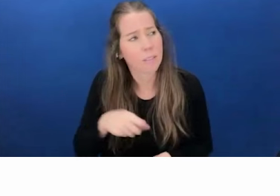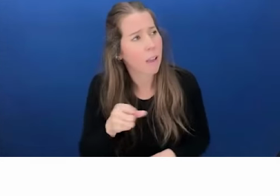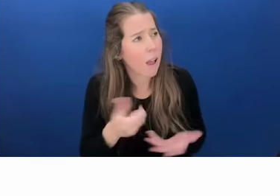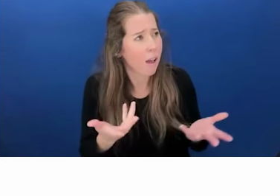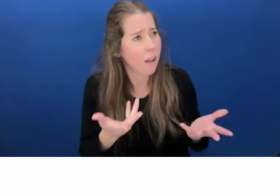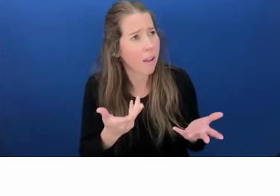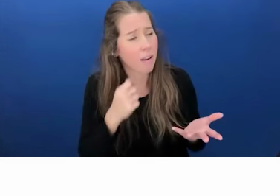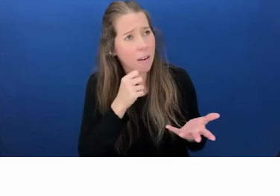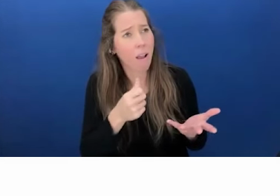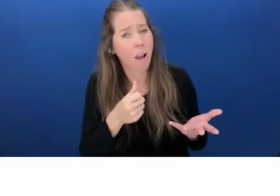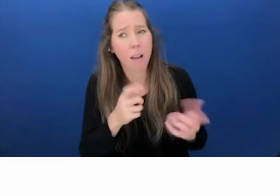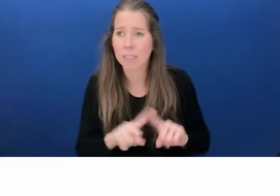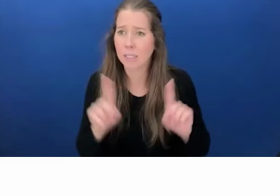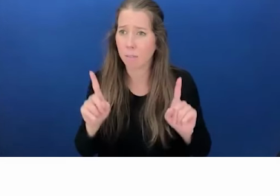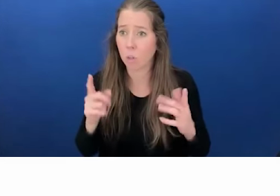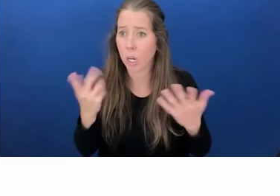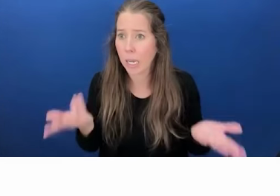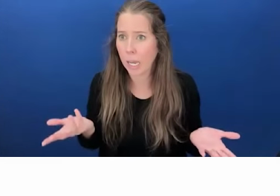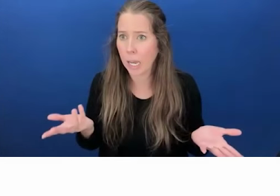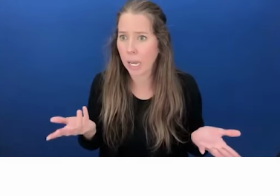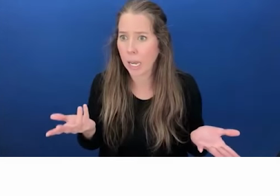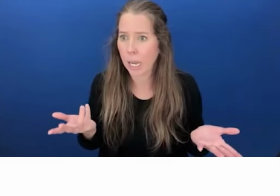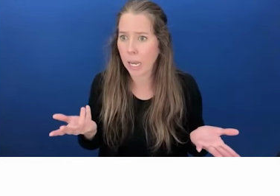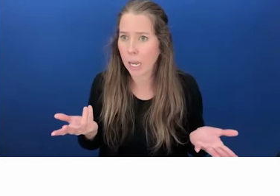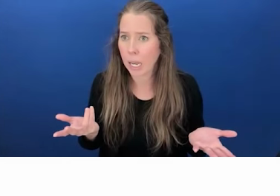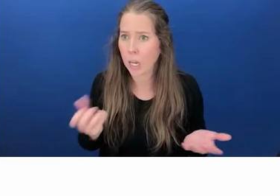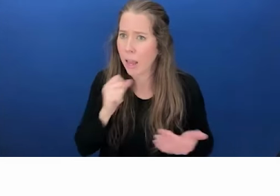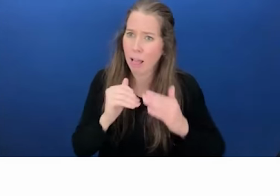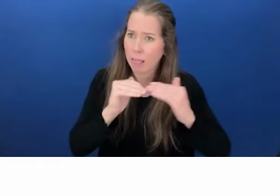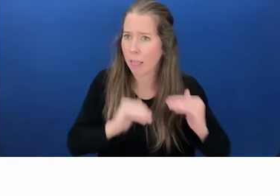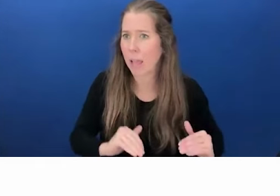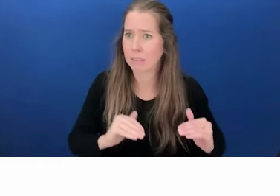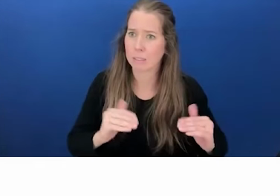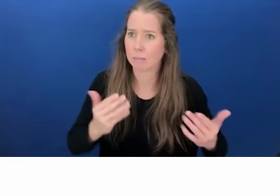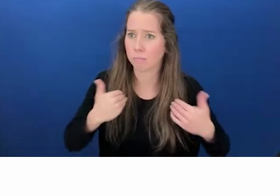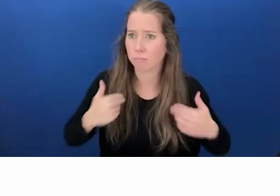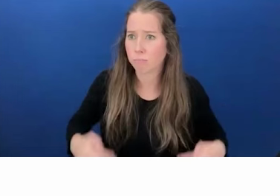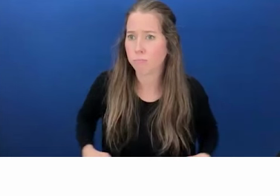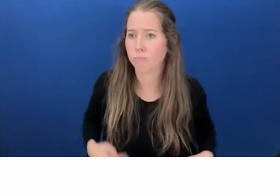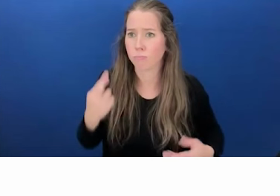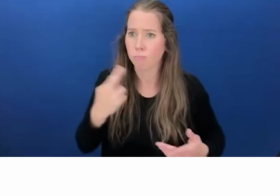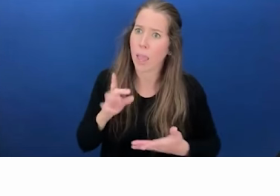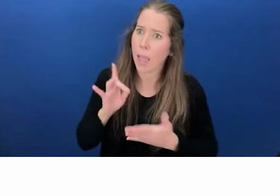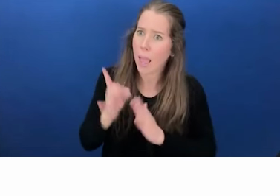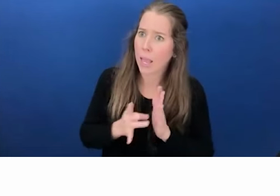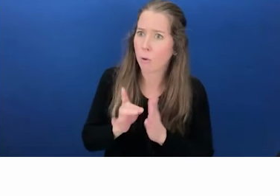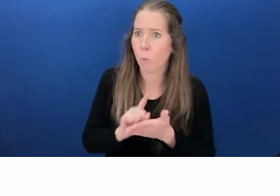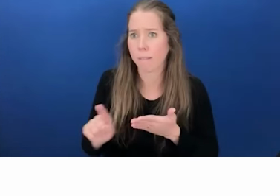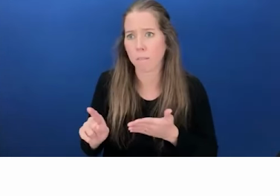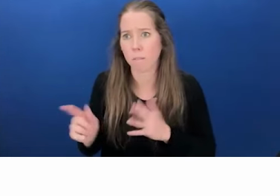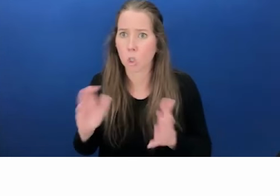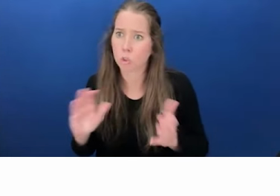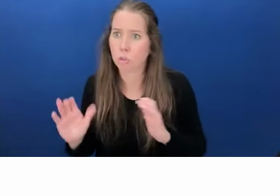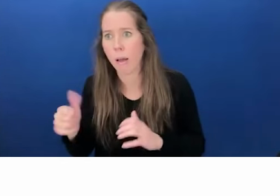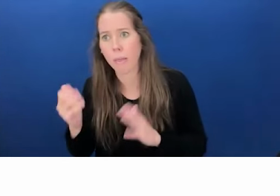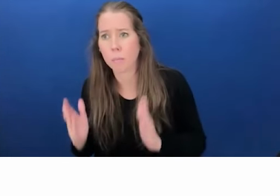if you're not like You're not, because, yeah. you're not a lesser human being just because You do 8 hours a week versus, Yeah. something